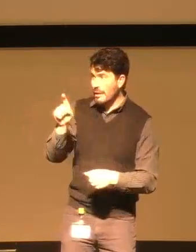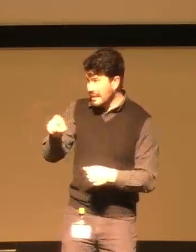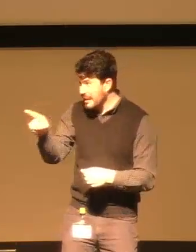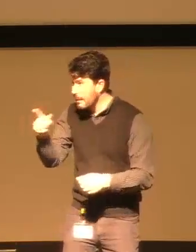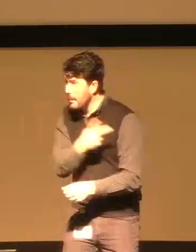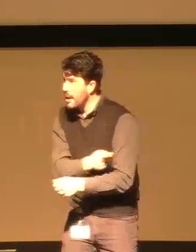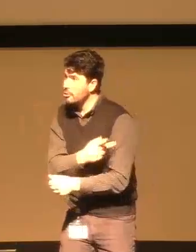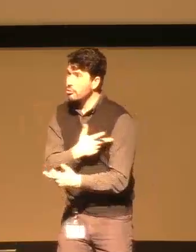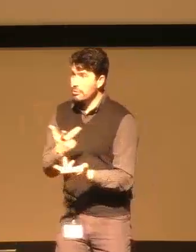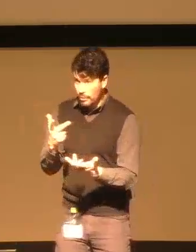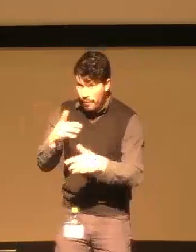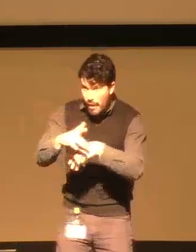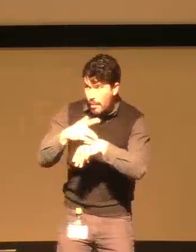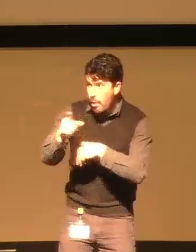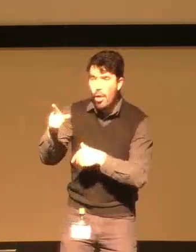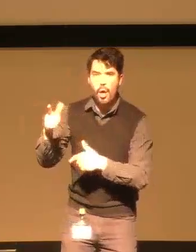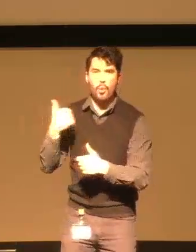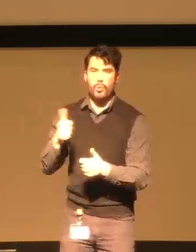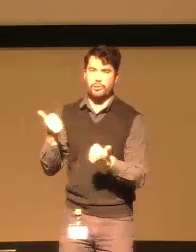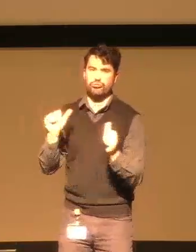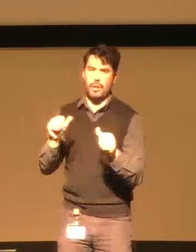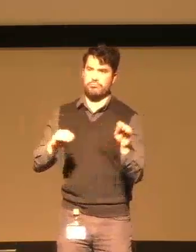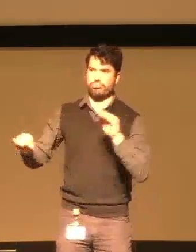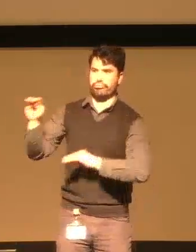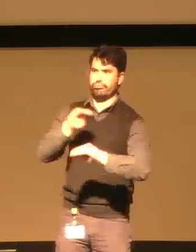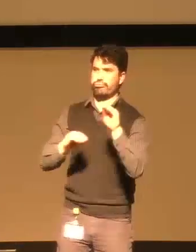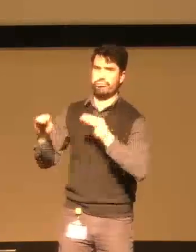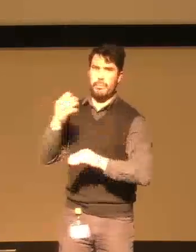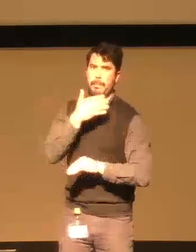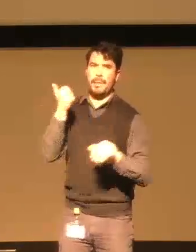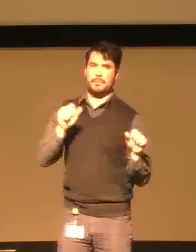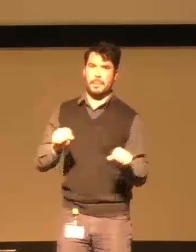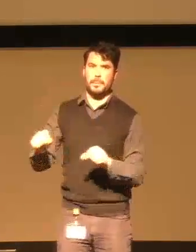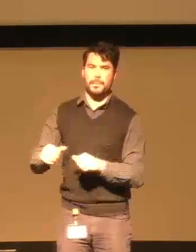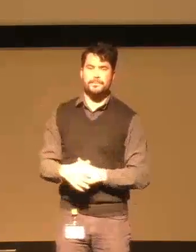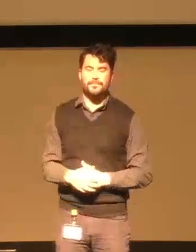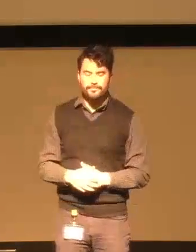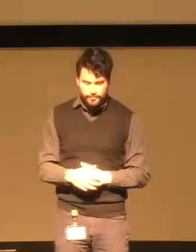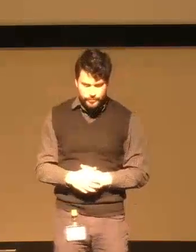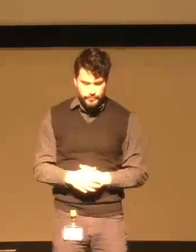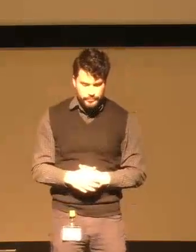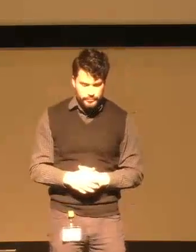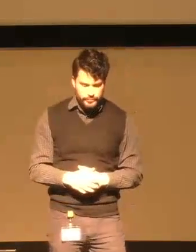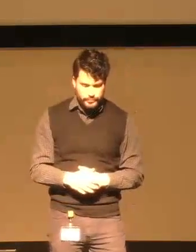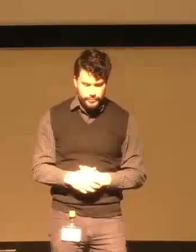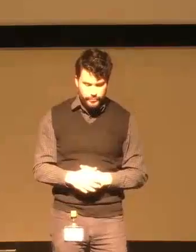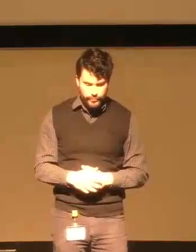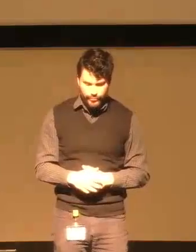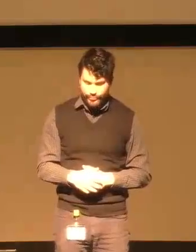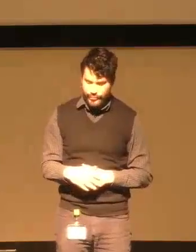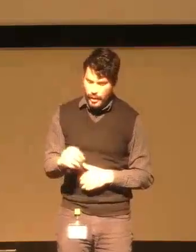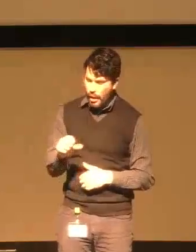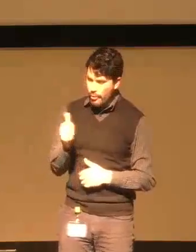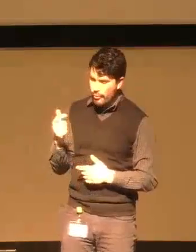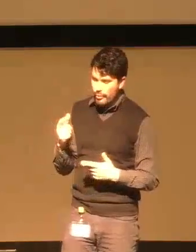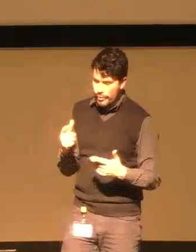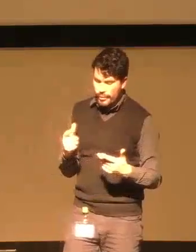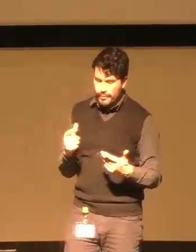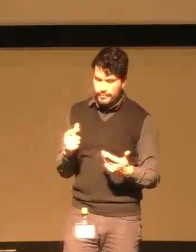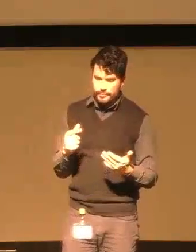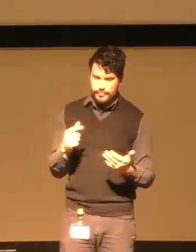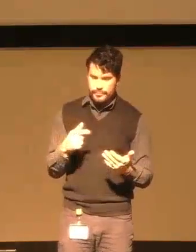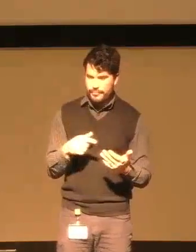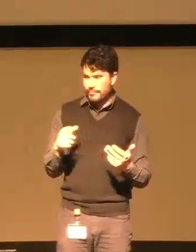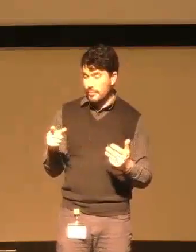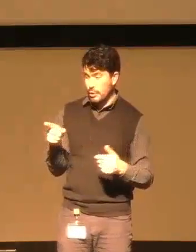And we're trying to really balance that out in a better way. Yeah, the other one is a theme here.